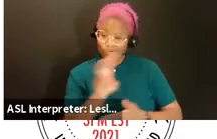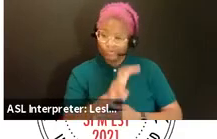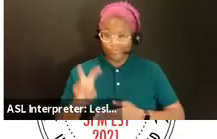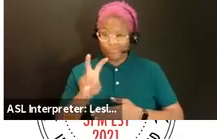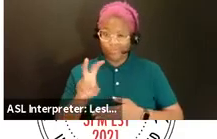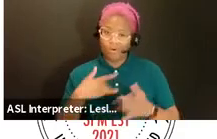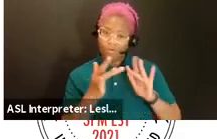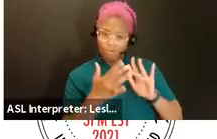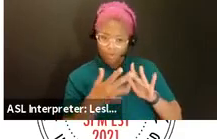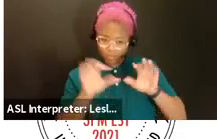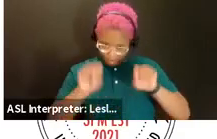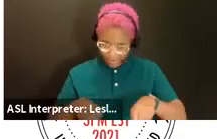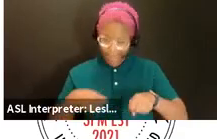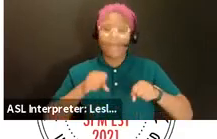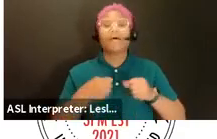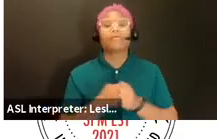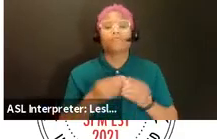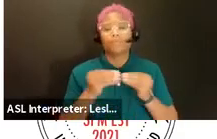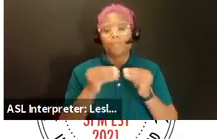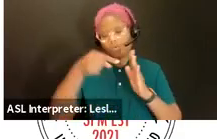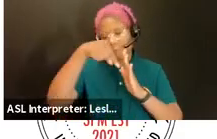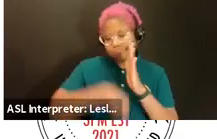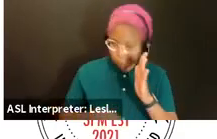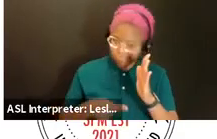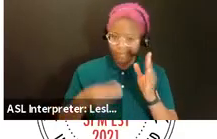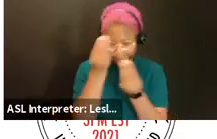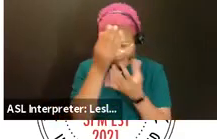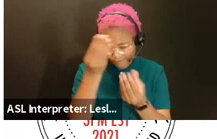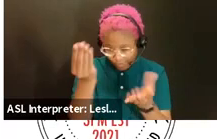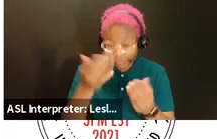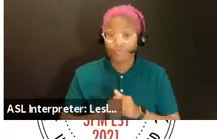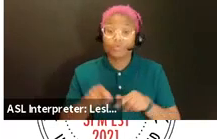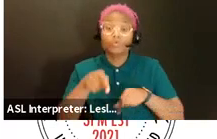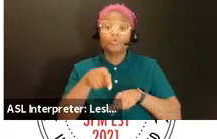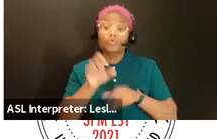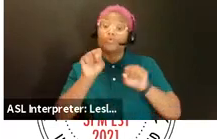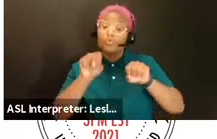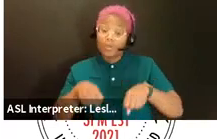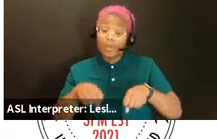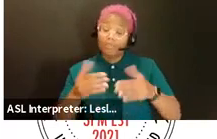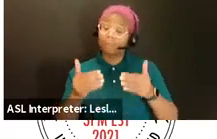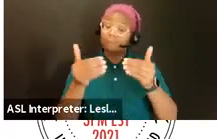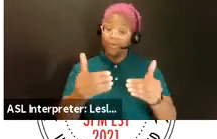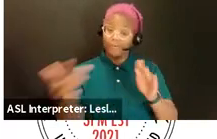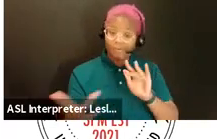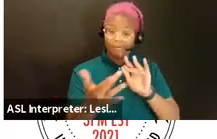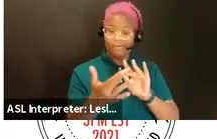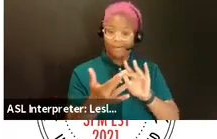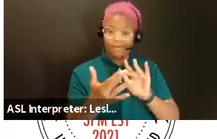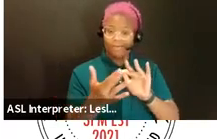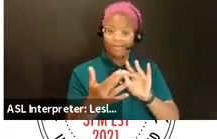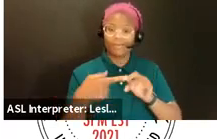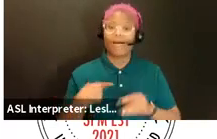And folks are also welcome to contact us at Tamizdat. We have a limited